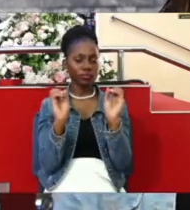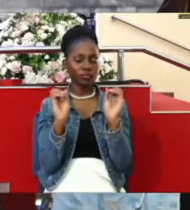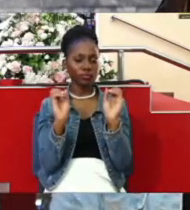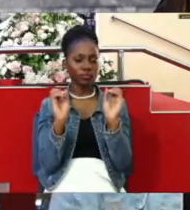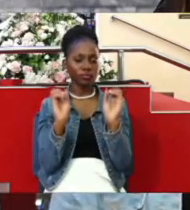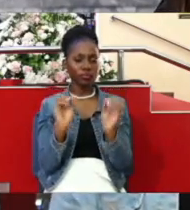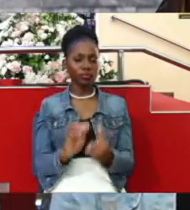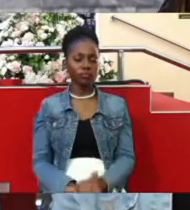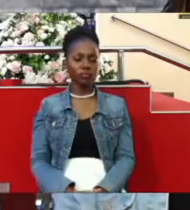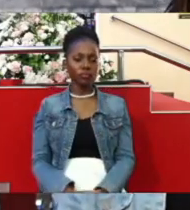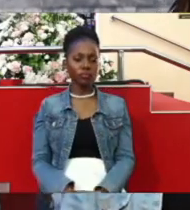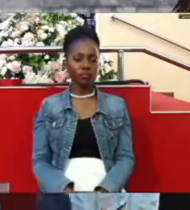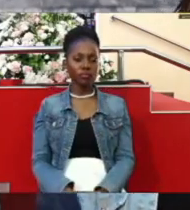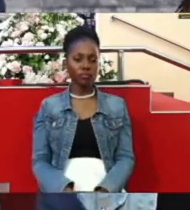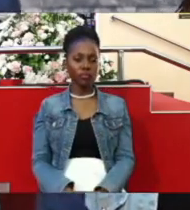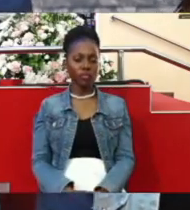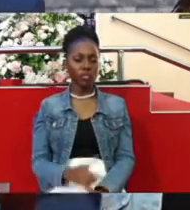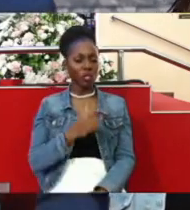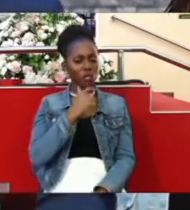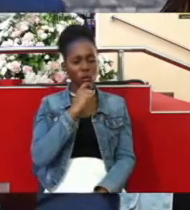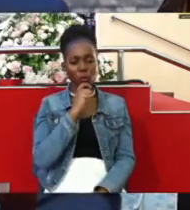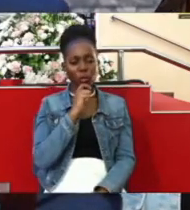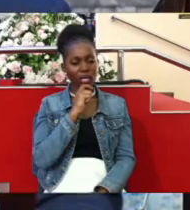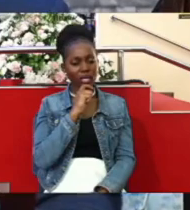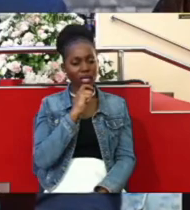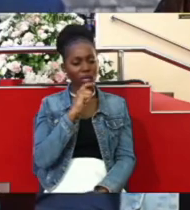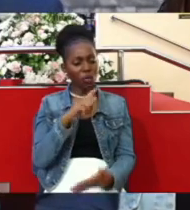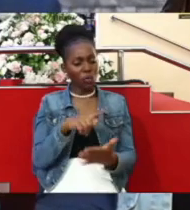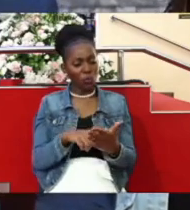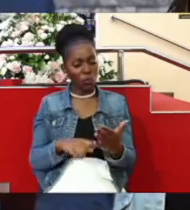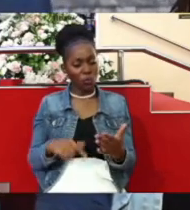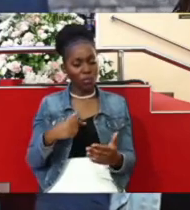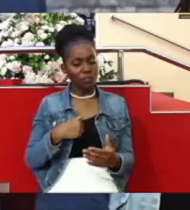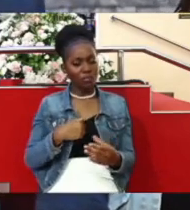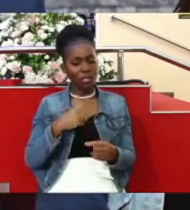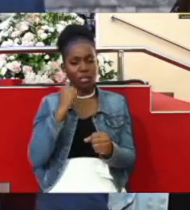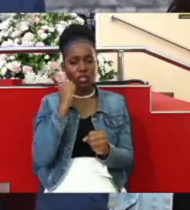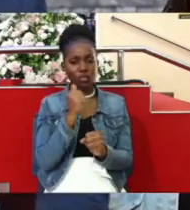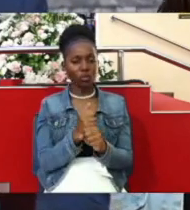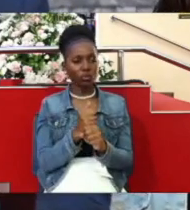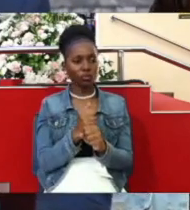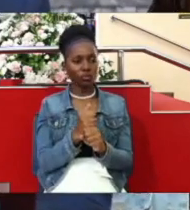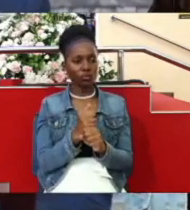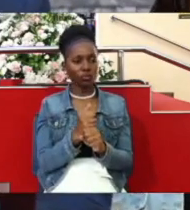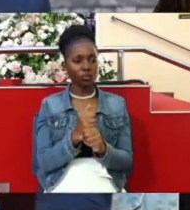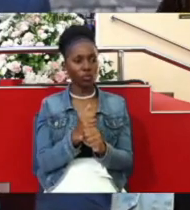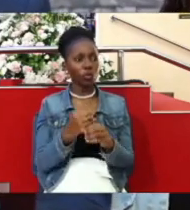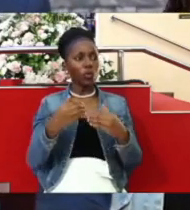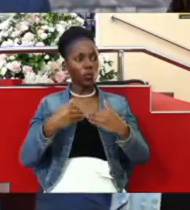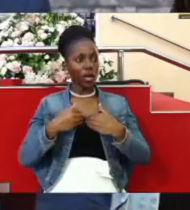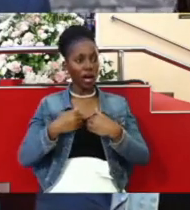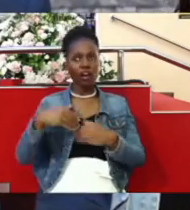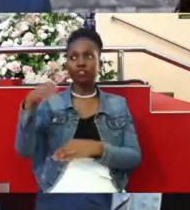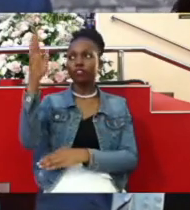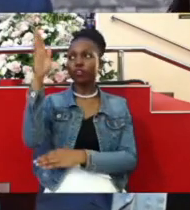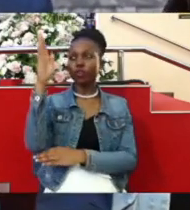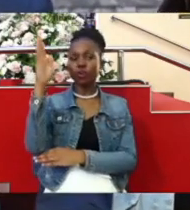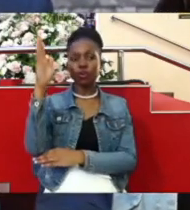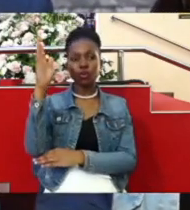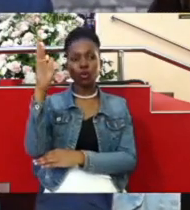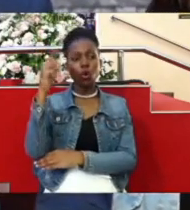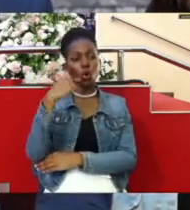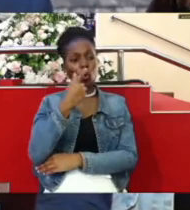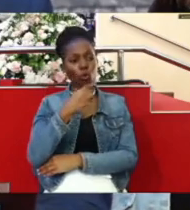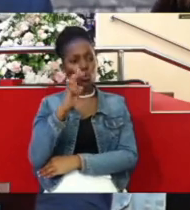pangiwa kupata baraka. You are wondering what to do. Unajiuliza utafanya nini. There is a God that will see you through, my brother, my sister. Kuna